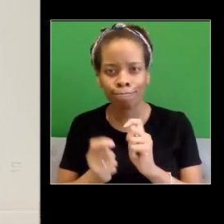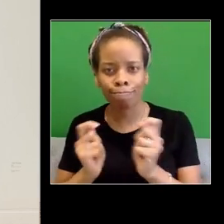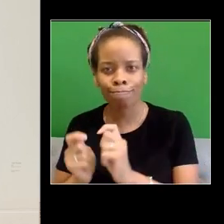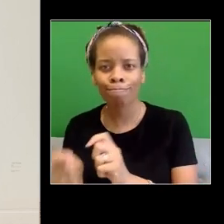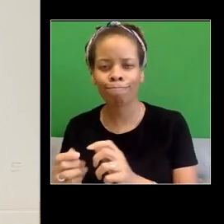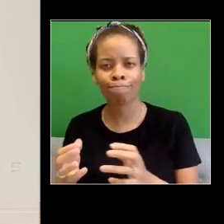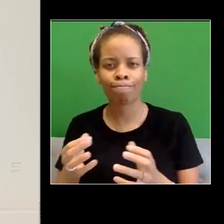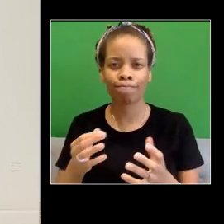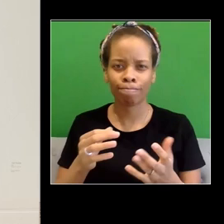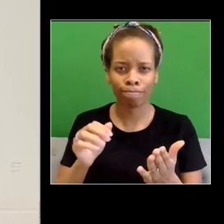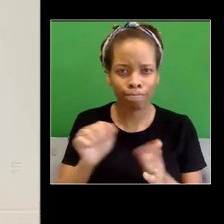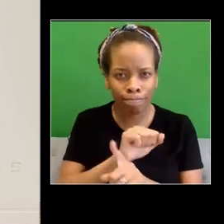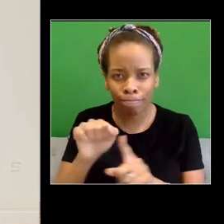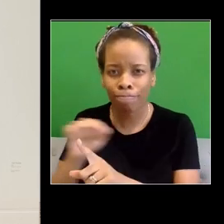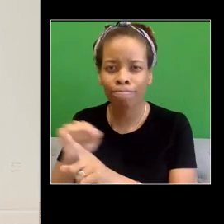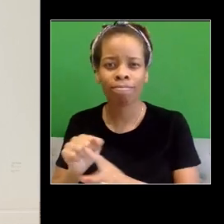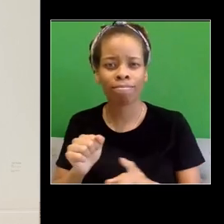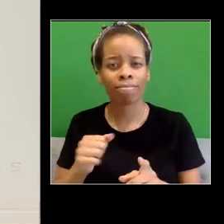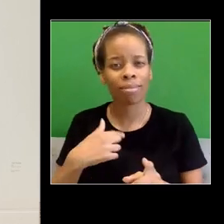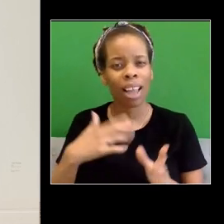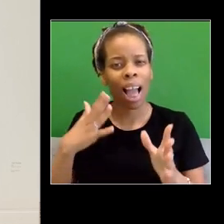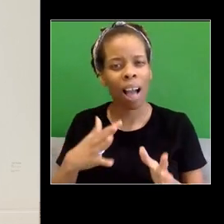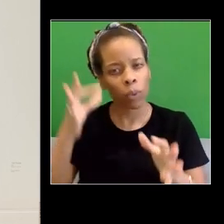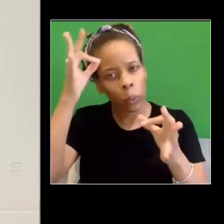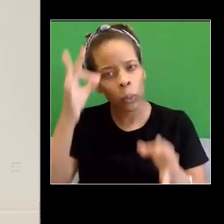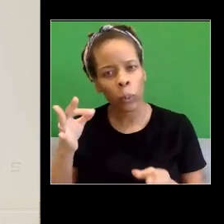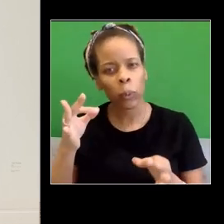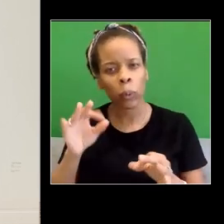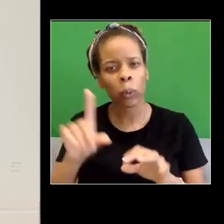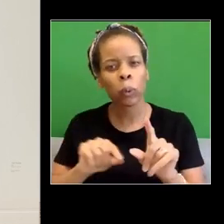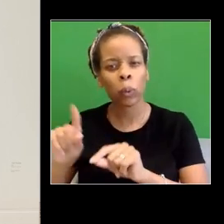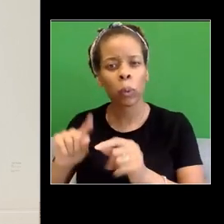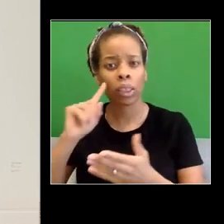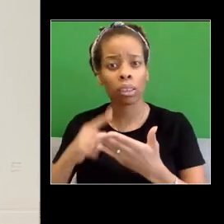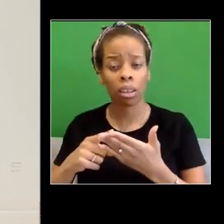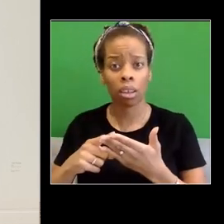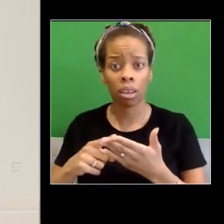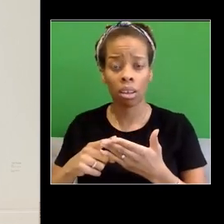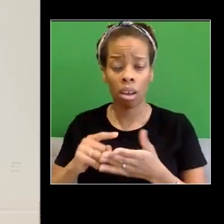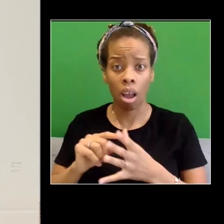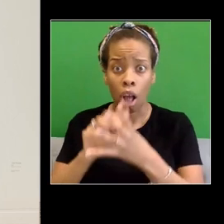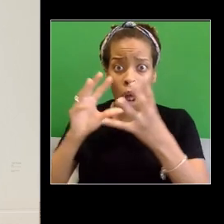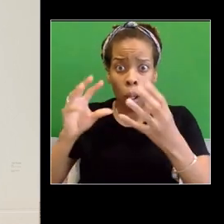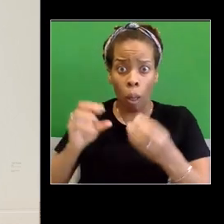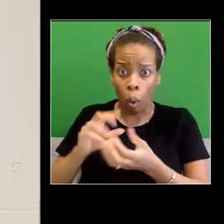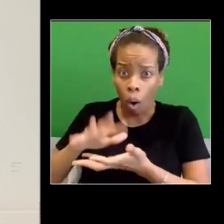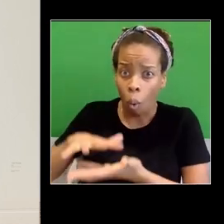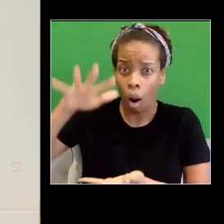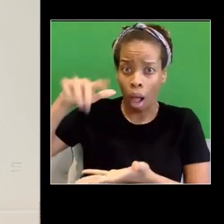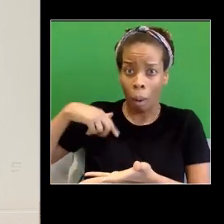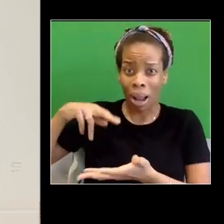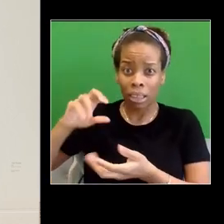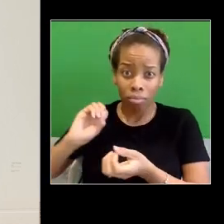quite strict with myself about that, because you can't ship the whole world to London. It's not